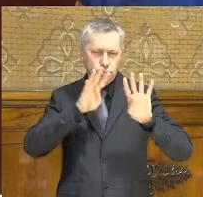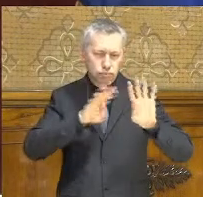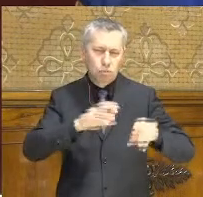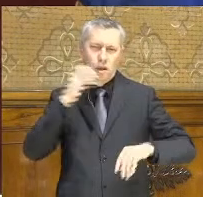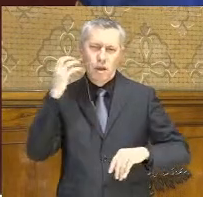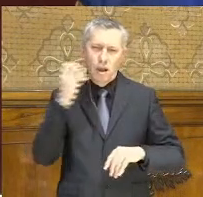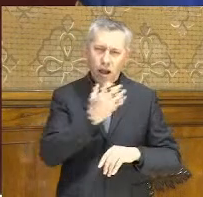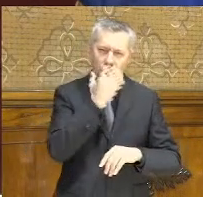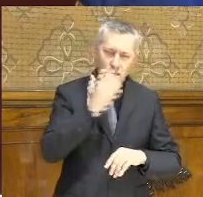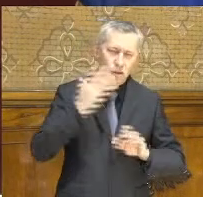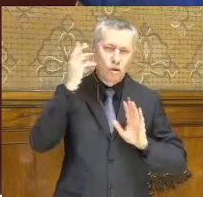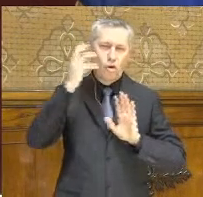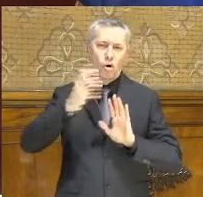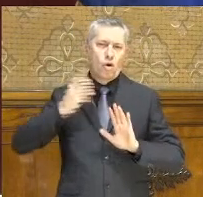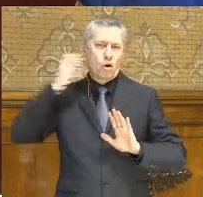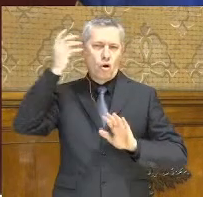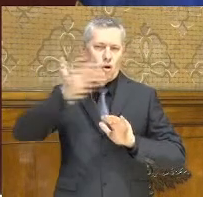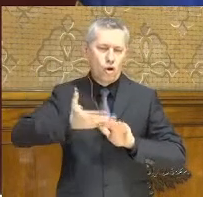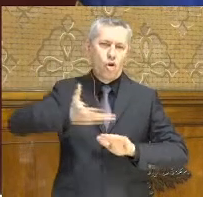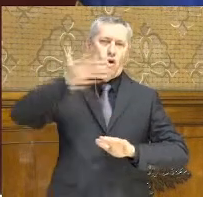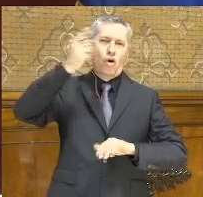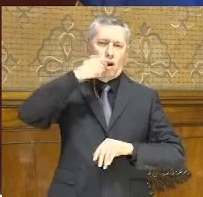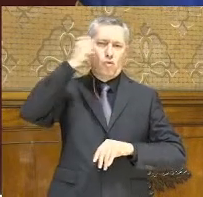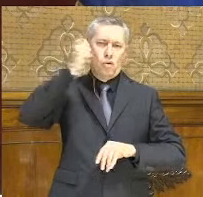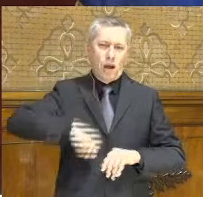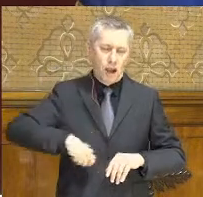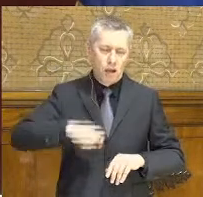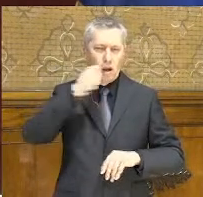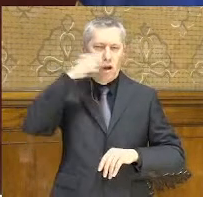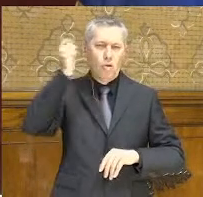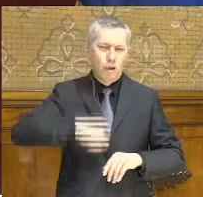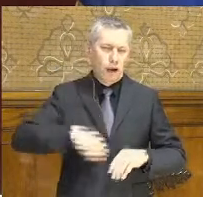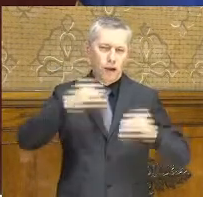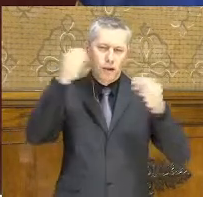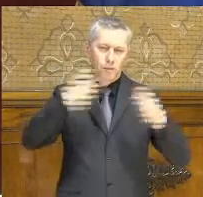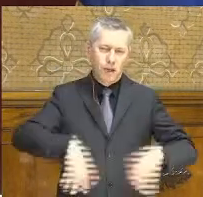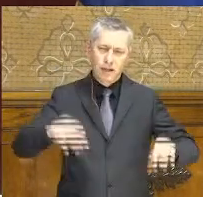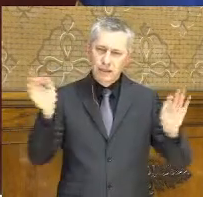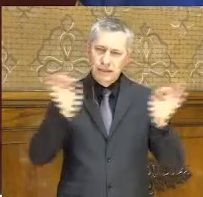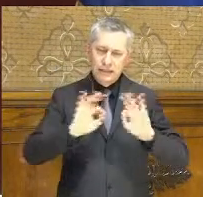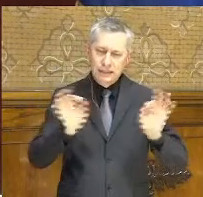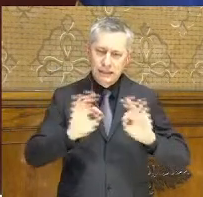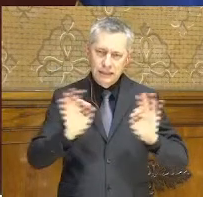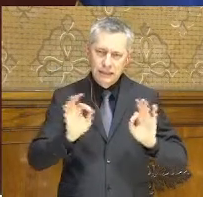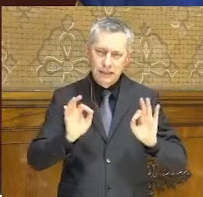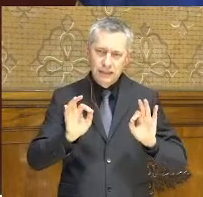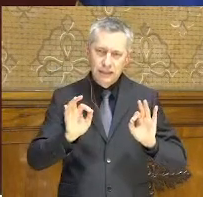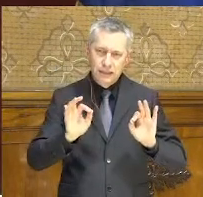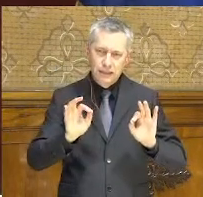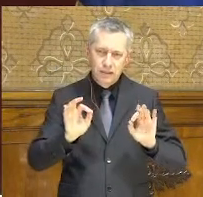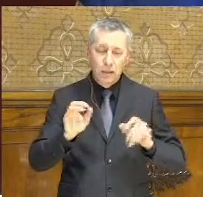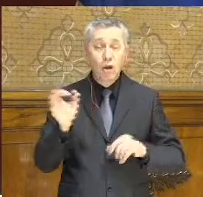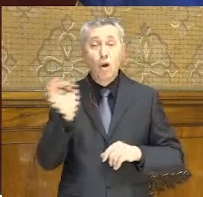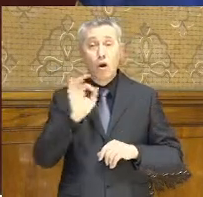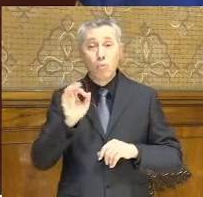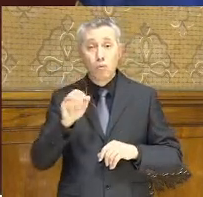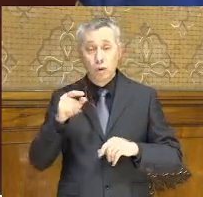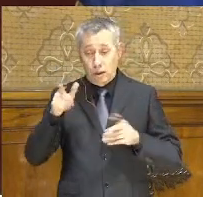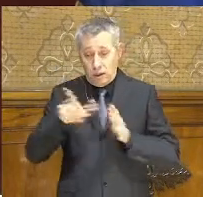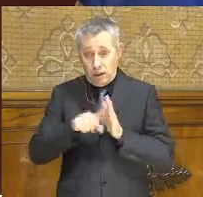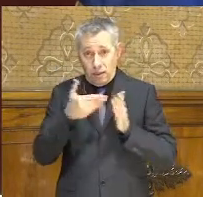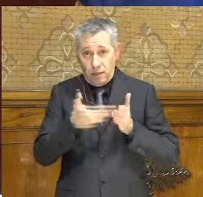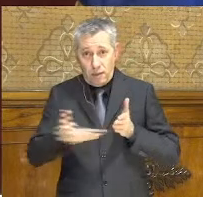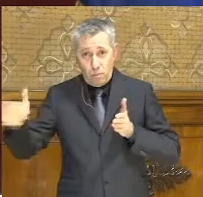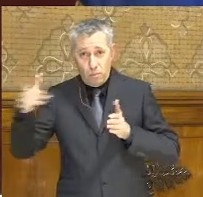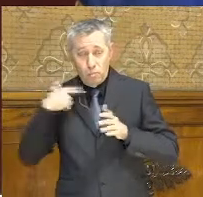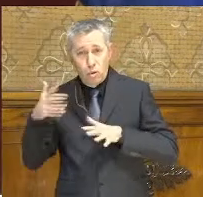to Ukraine, Ukraine is not yet lost." The decolonizing movements of our times, be it Black